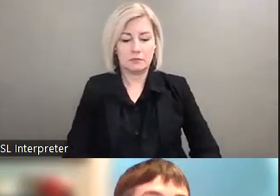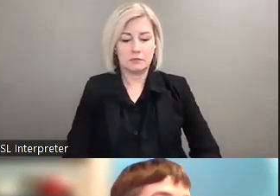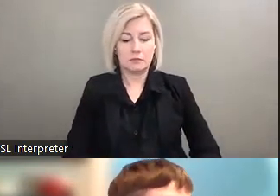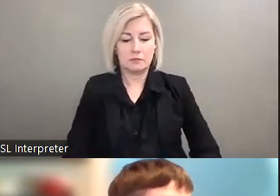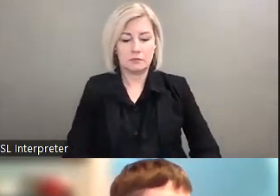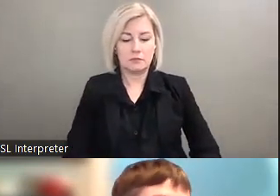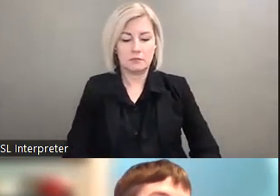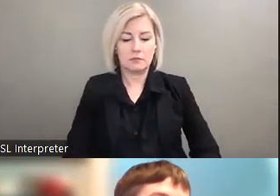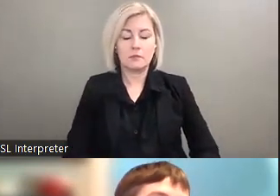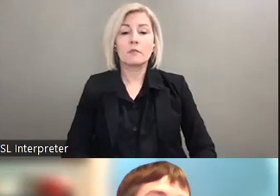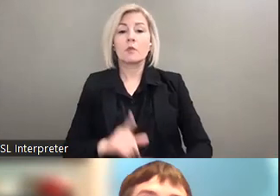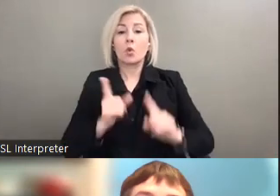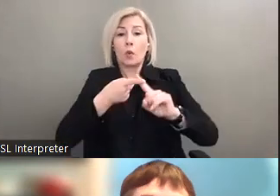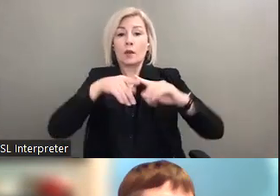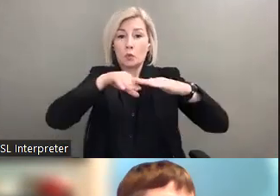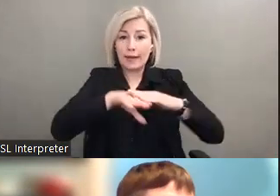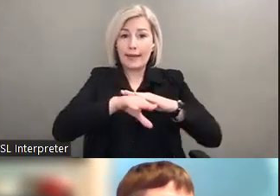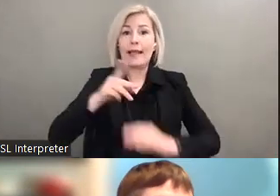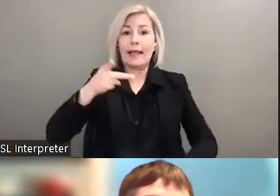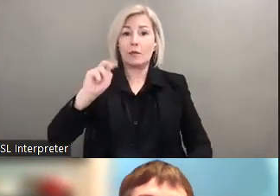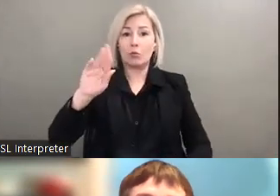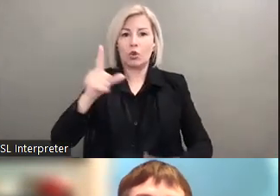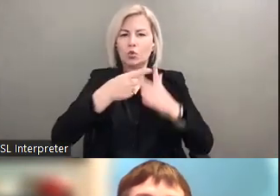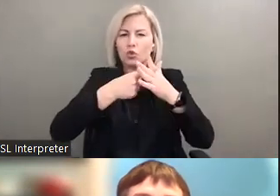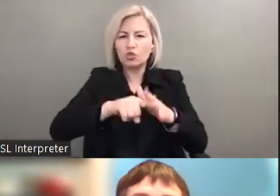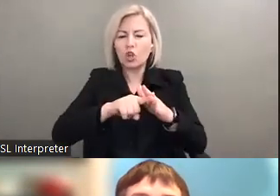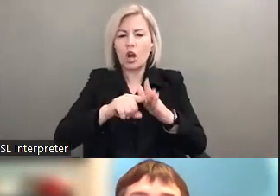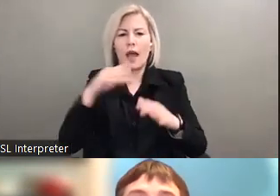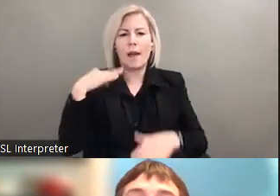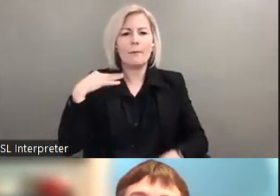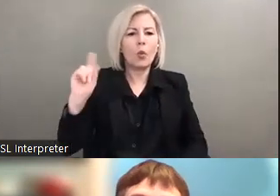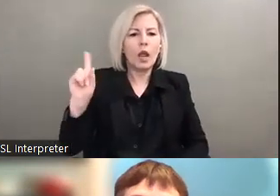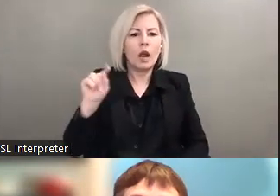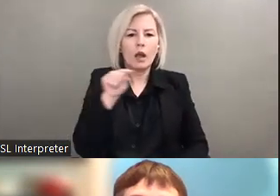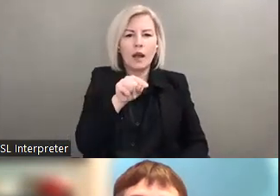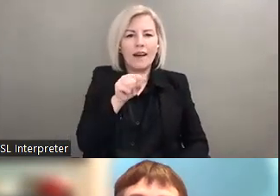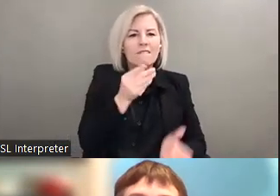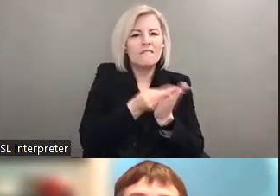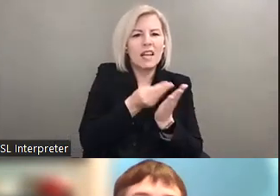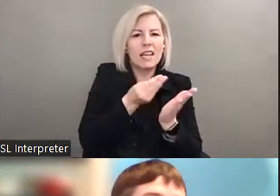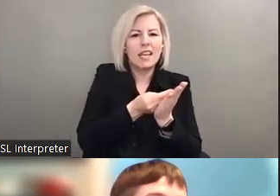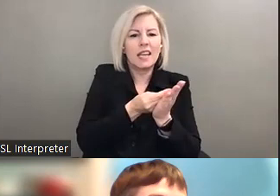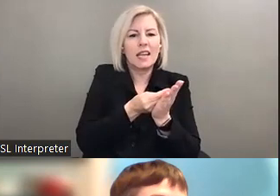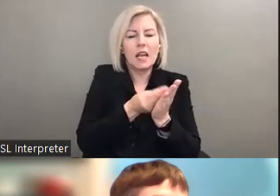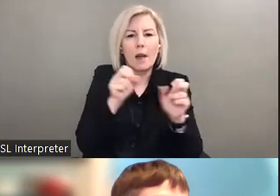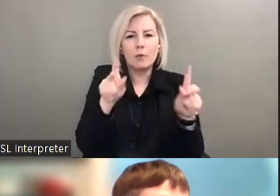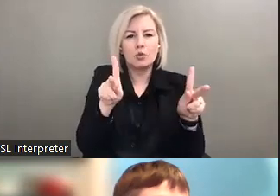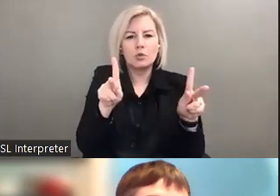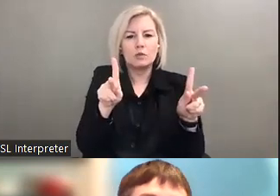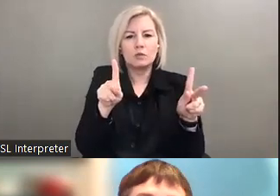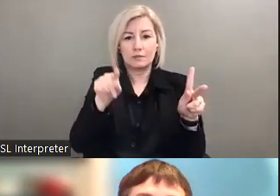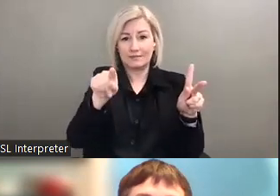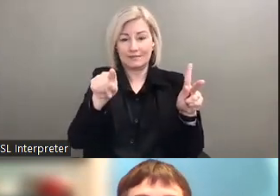When you're in the portal, you will start your application by looking at funding opportunities under available